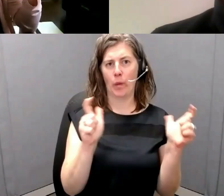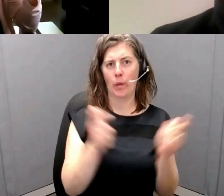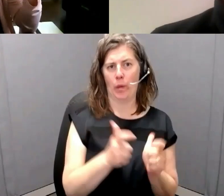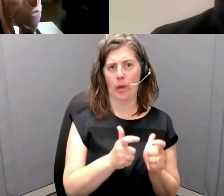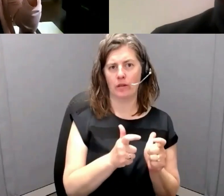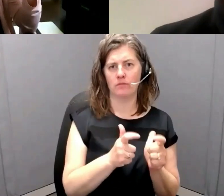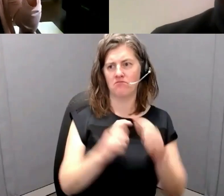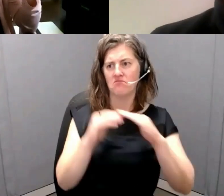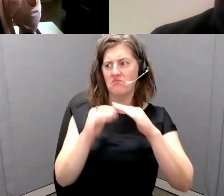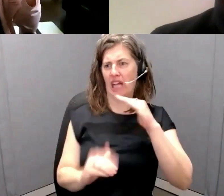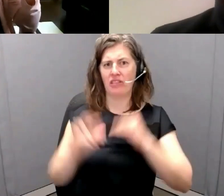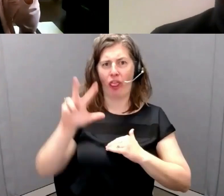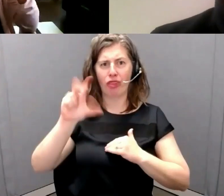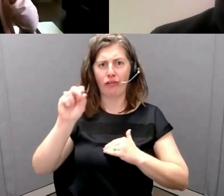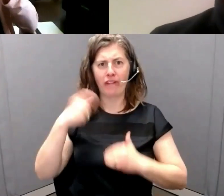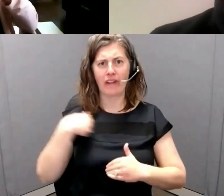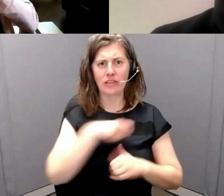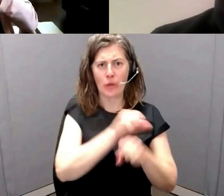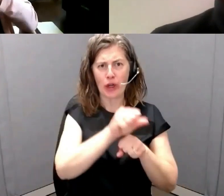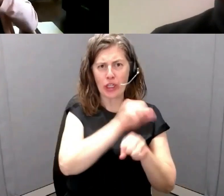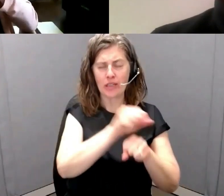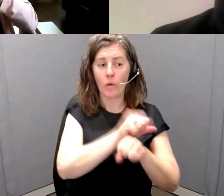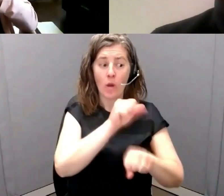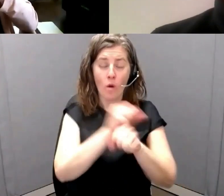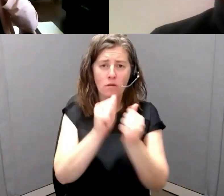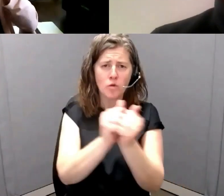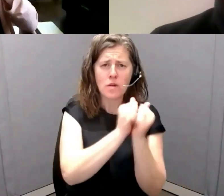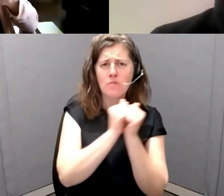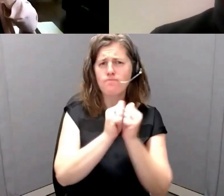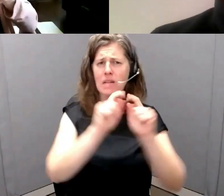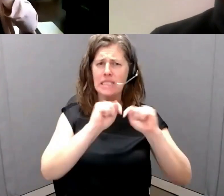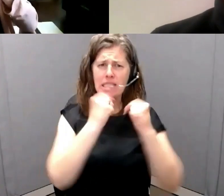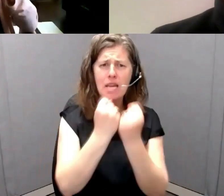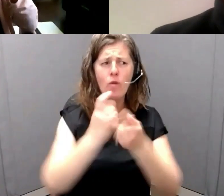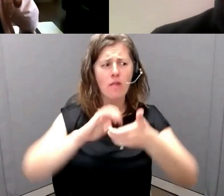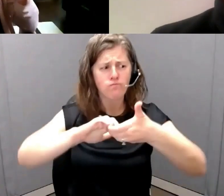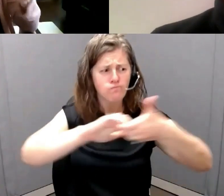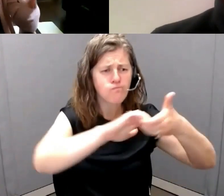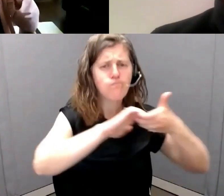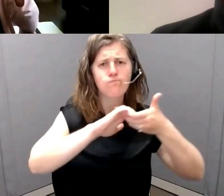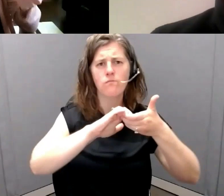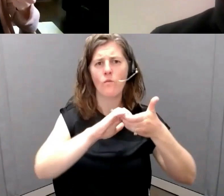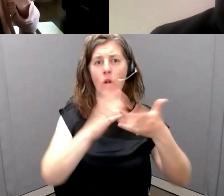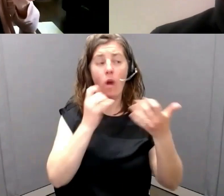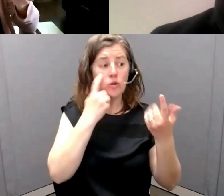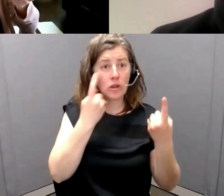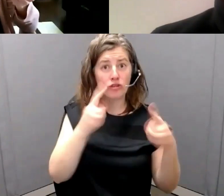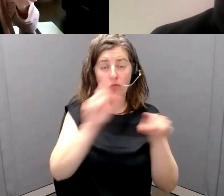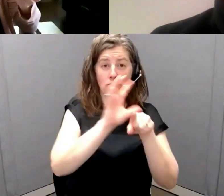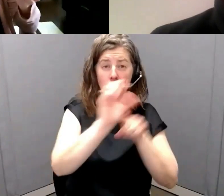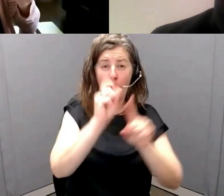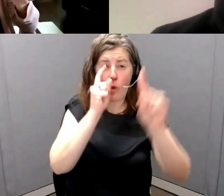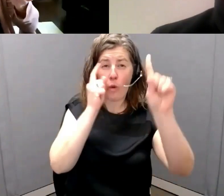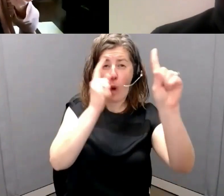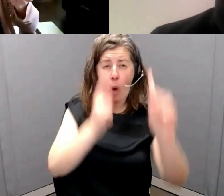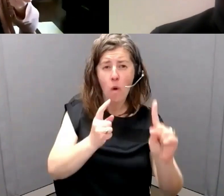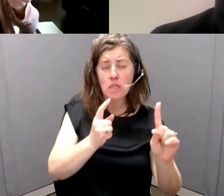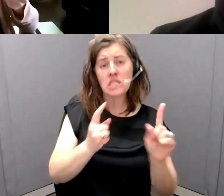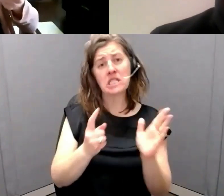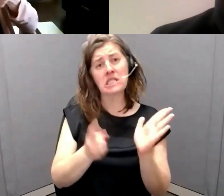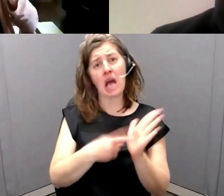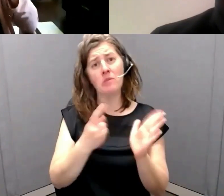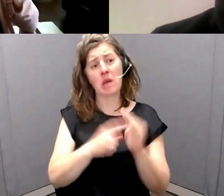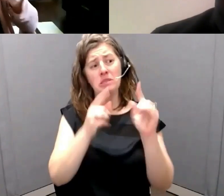under 30. And we work together as a team, we collaborate, and we want to achieve goals. Sometimes we fall